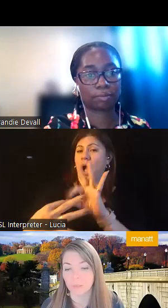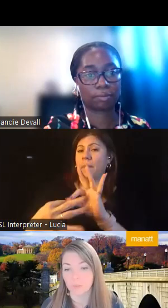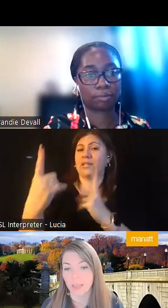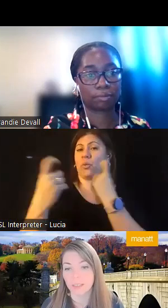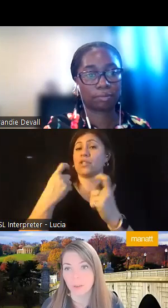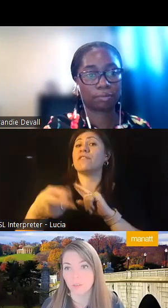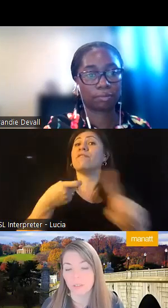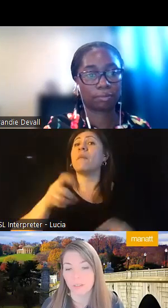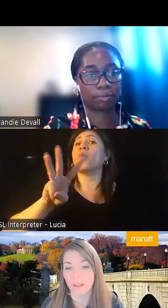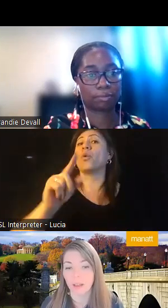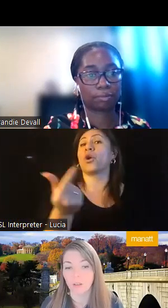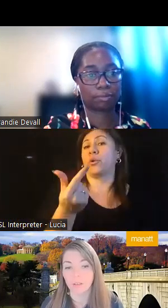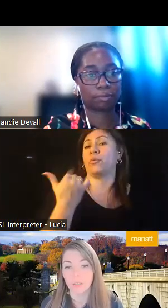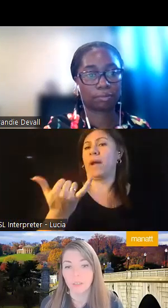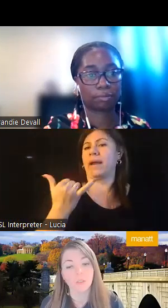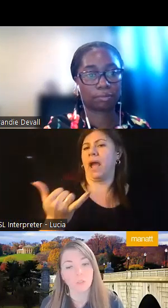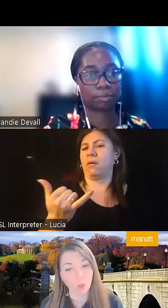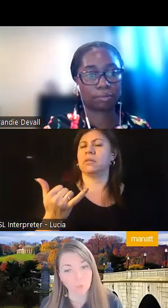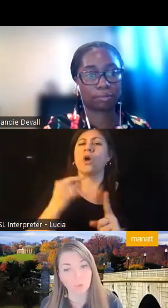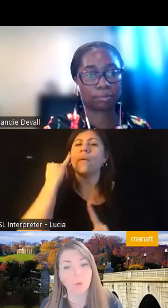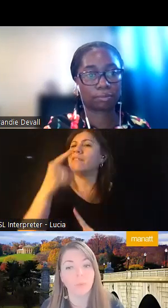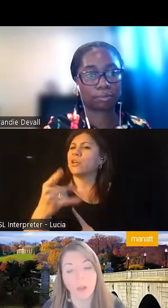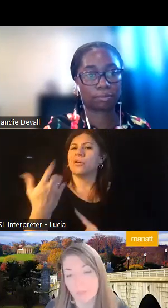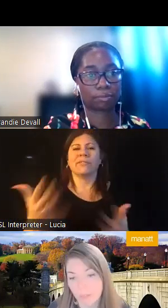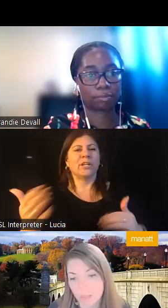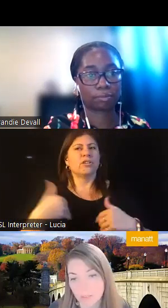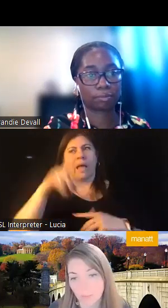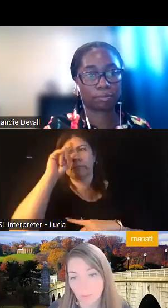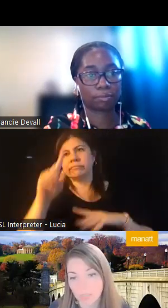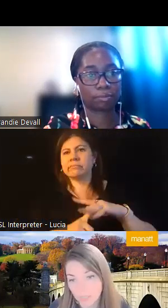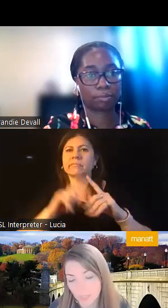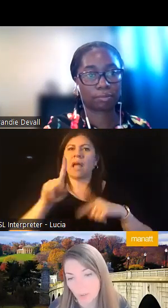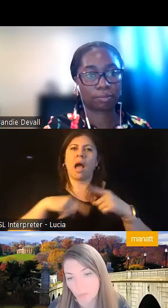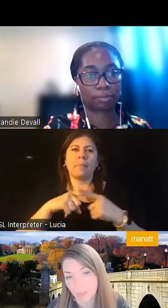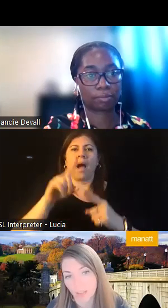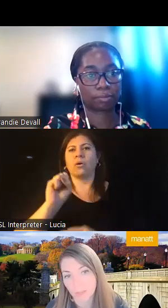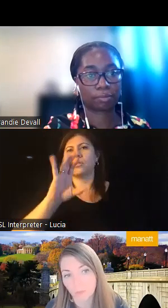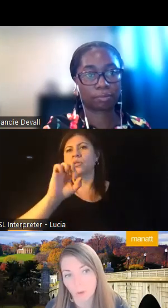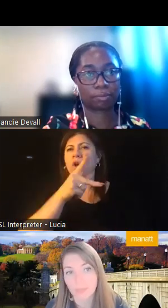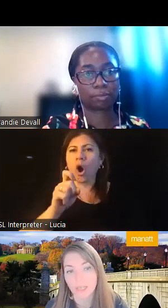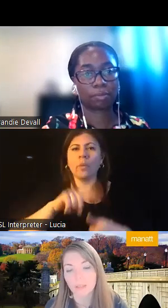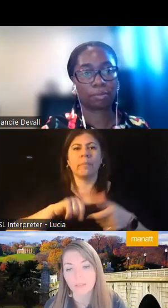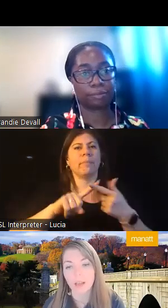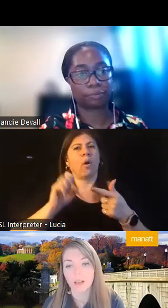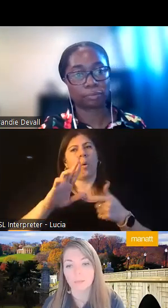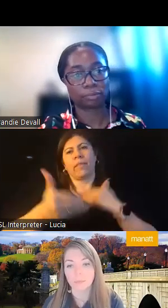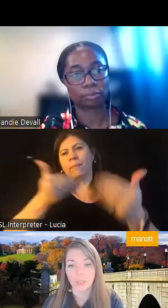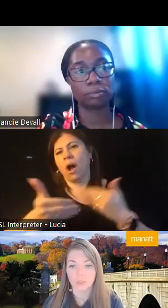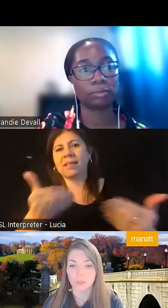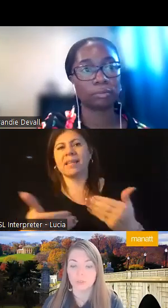this point. So if you have any questions about the scope or the processes that we'll be taking over the coming 4